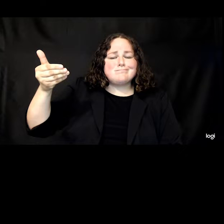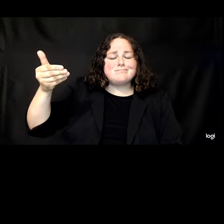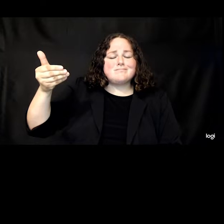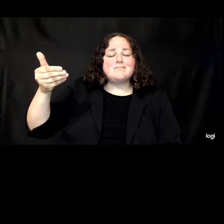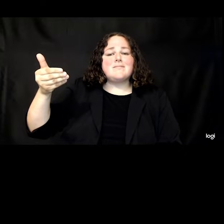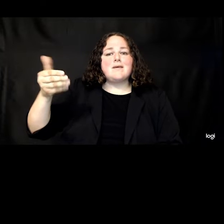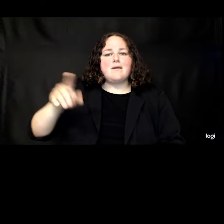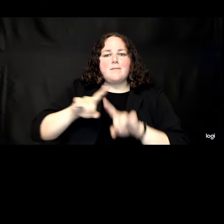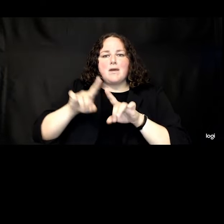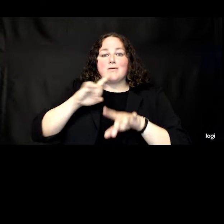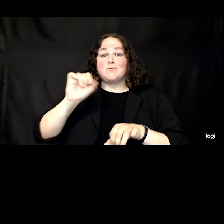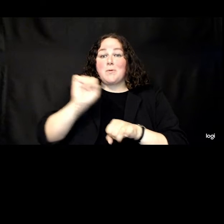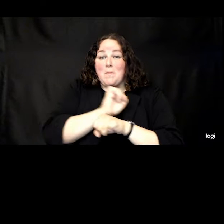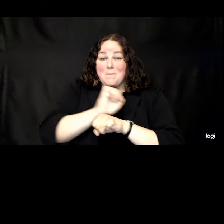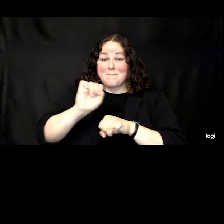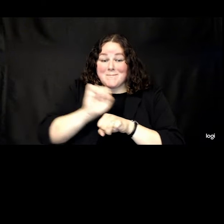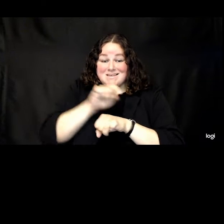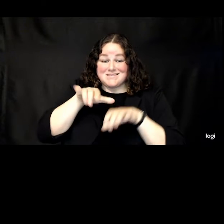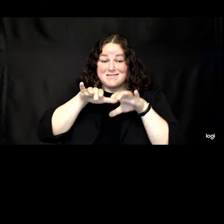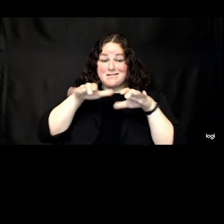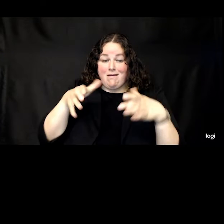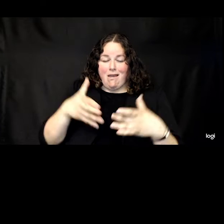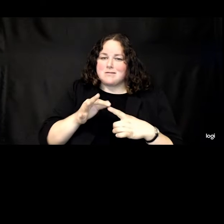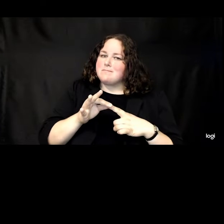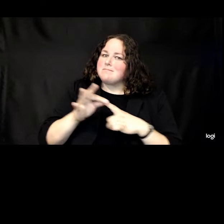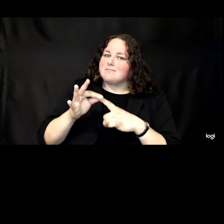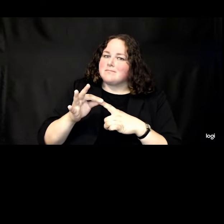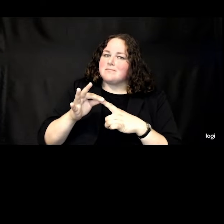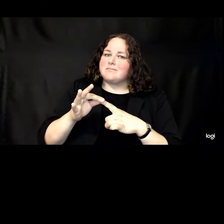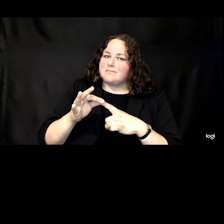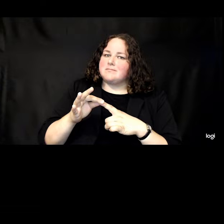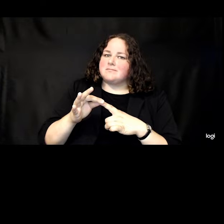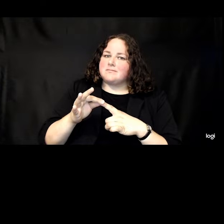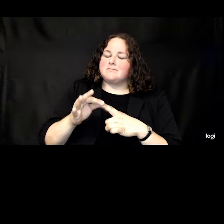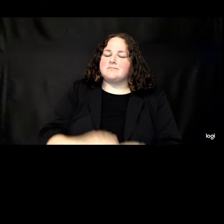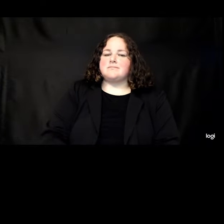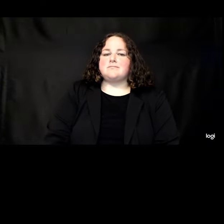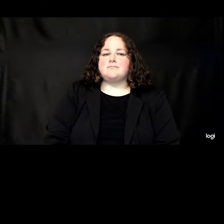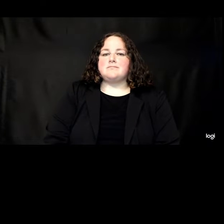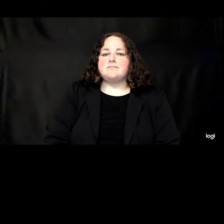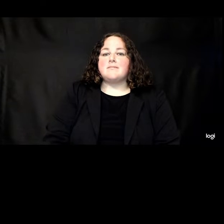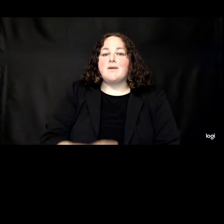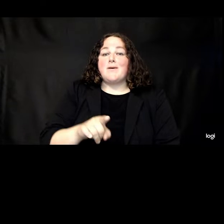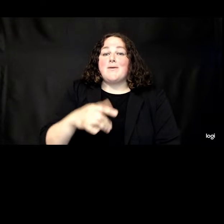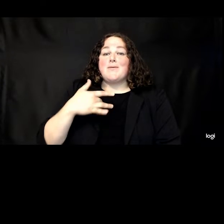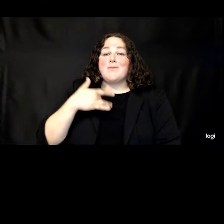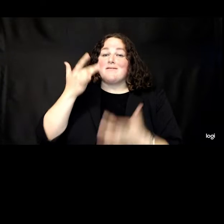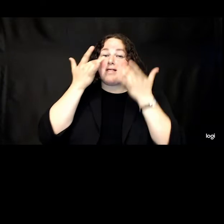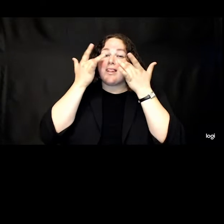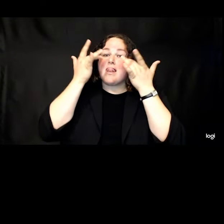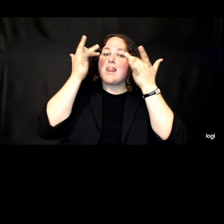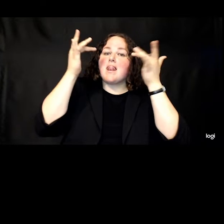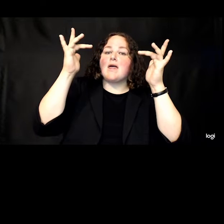students. However, this time it was 100% true. You were a special group of students. You possessed a light that shines